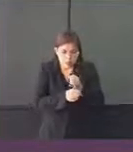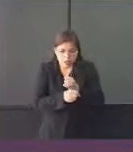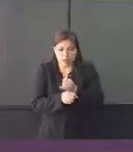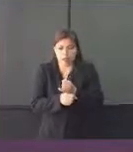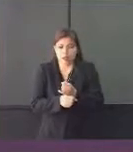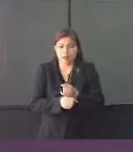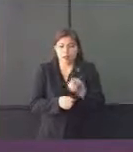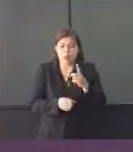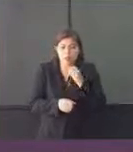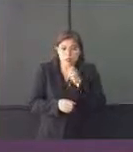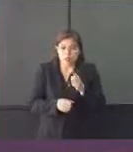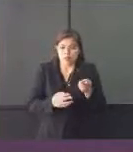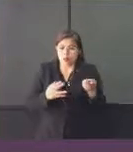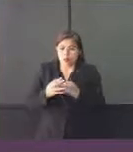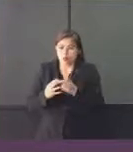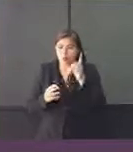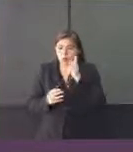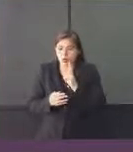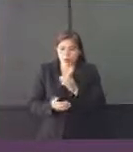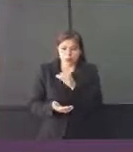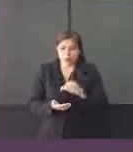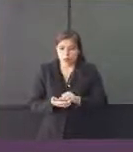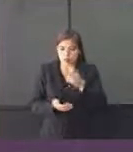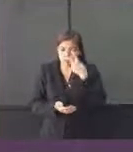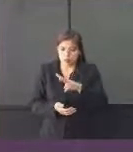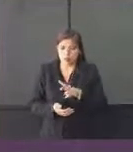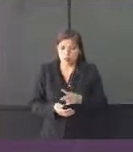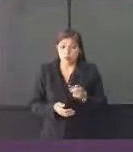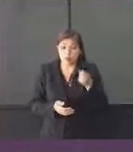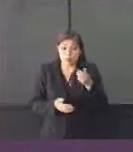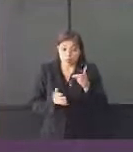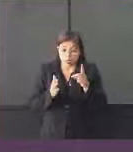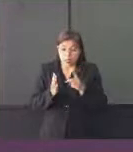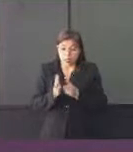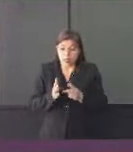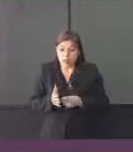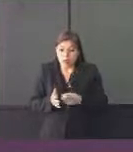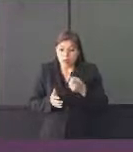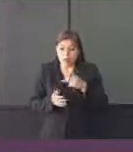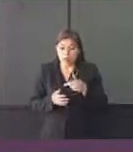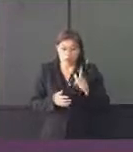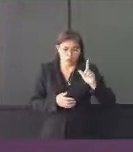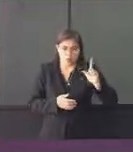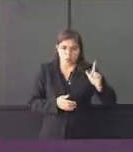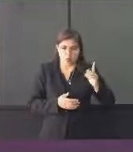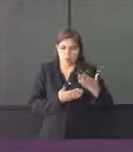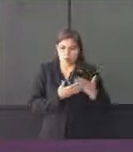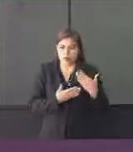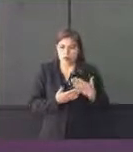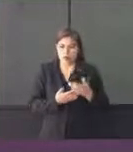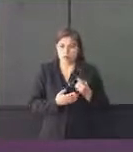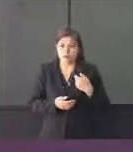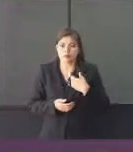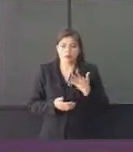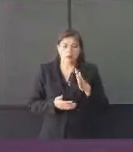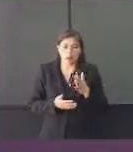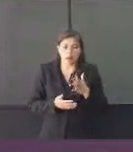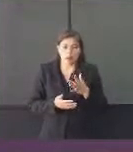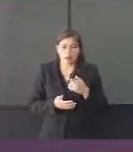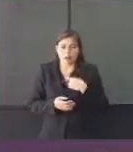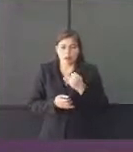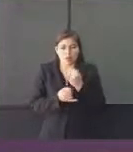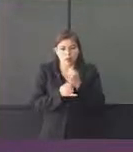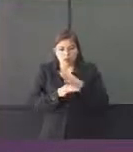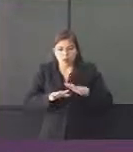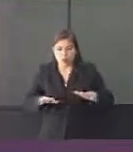the Femicide Prosecutor's Office was created in Mexico City, and the data we were giving last Monday, that was the Orange